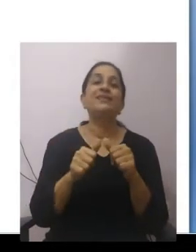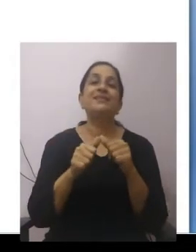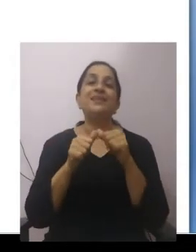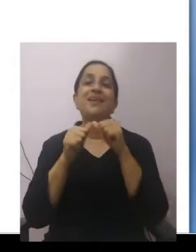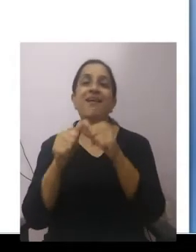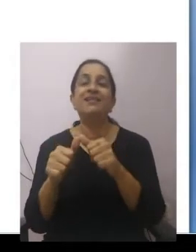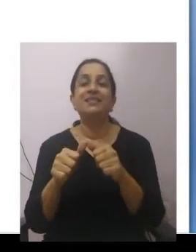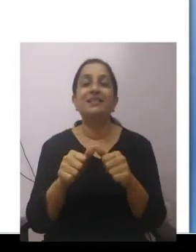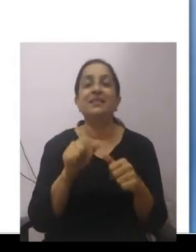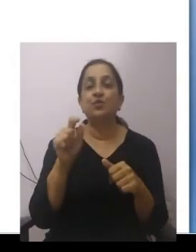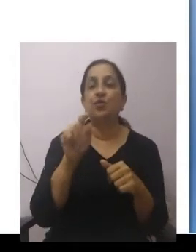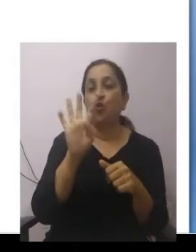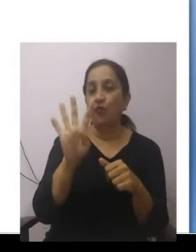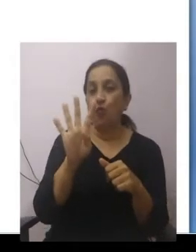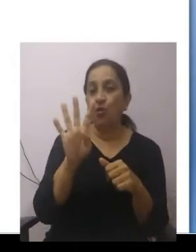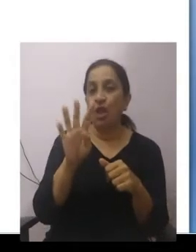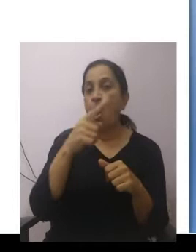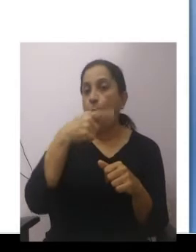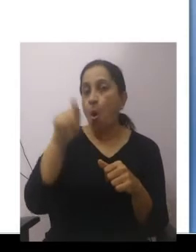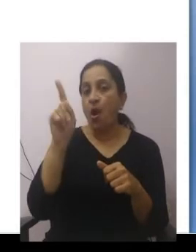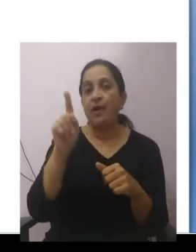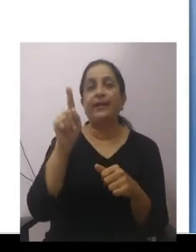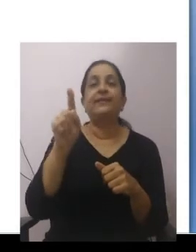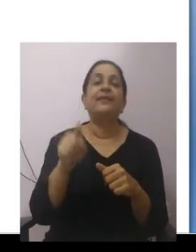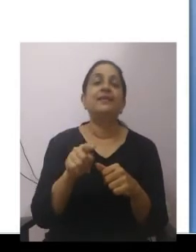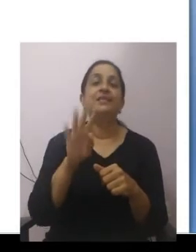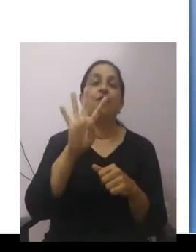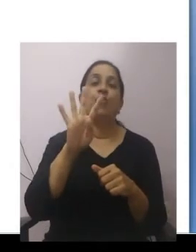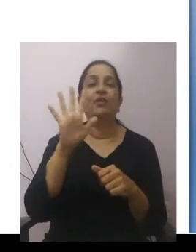This is the answer.